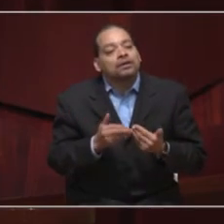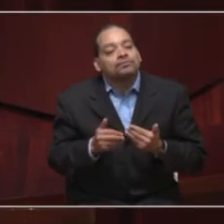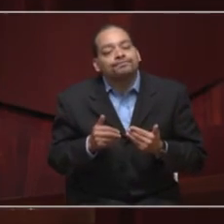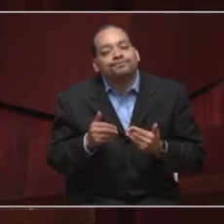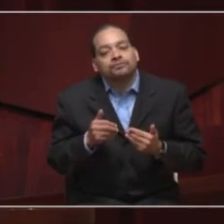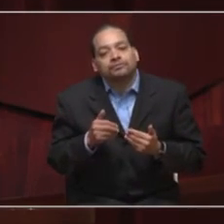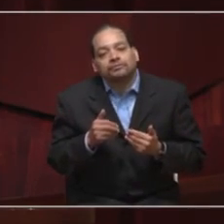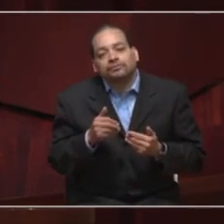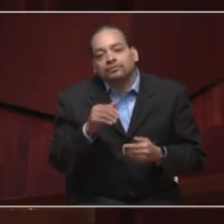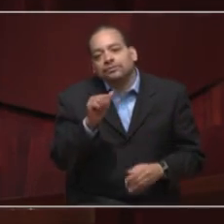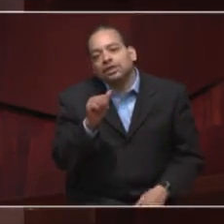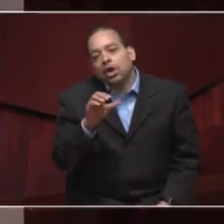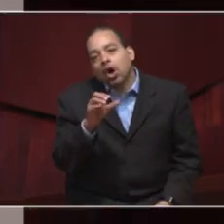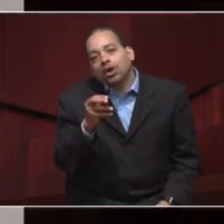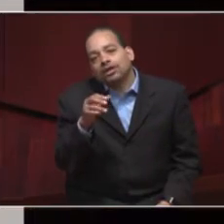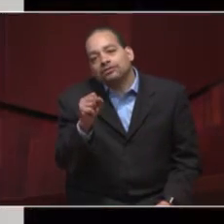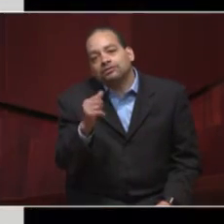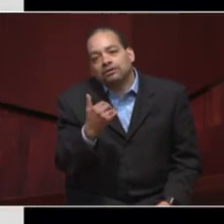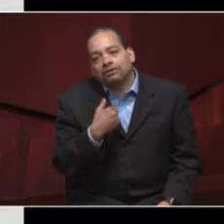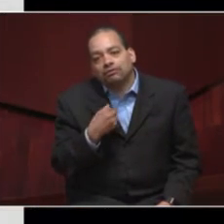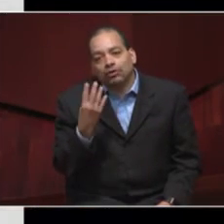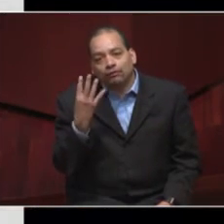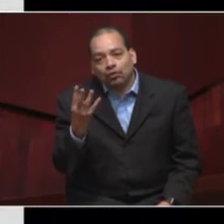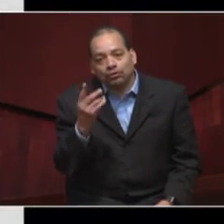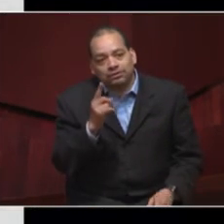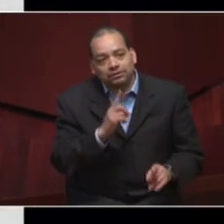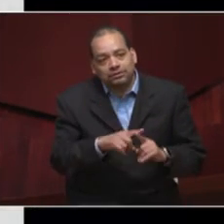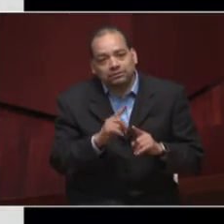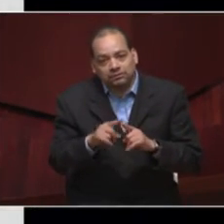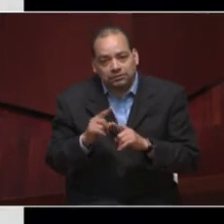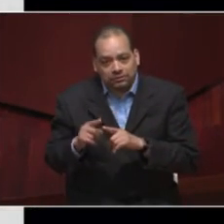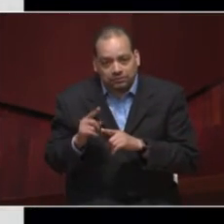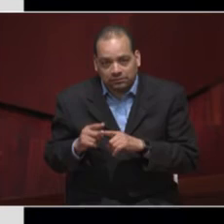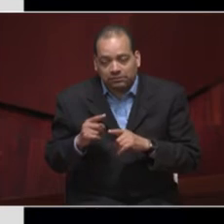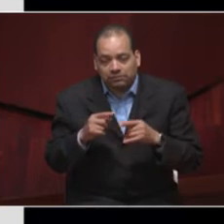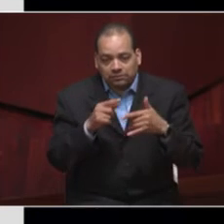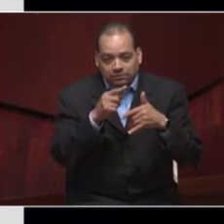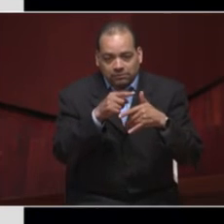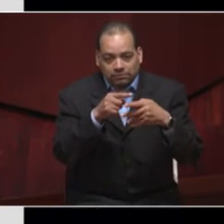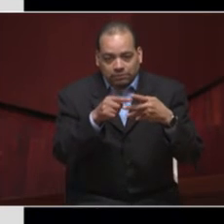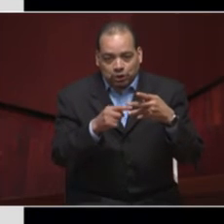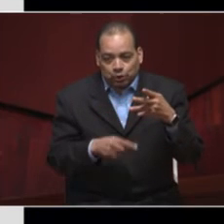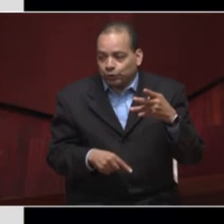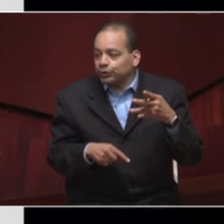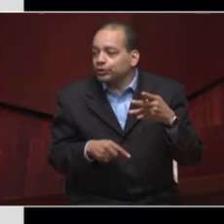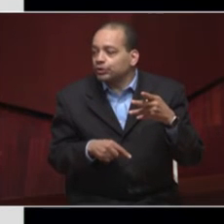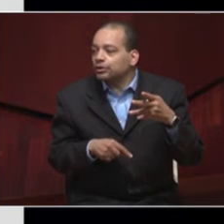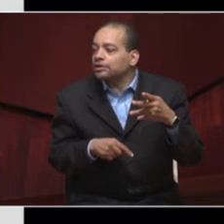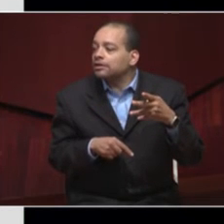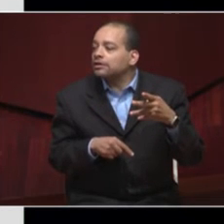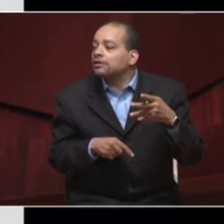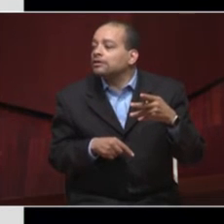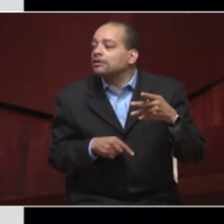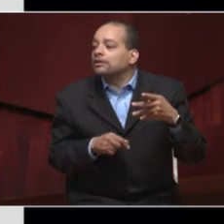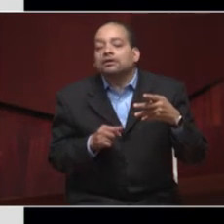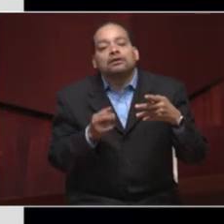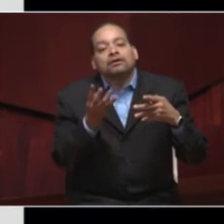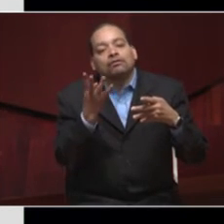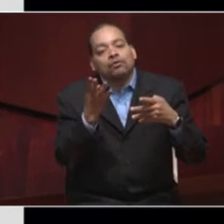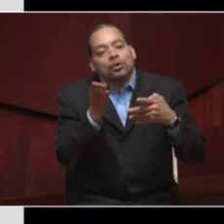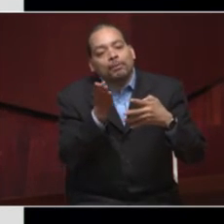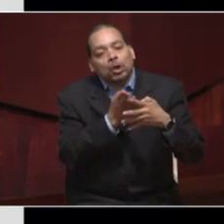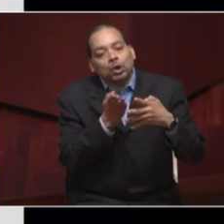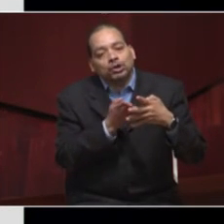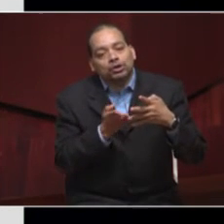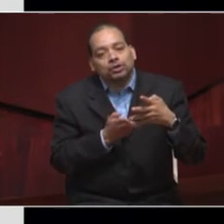ARCIS. These are the 4 pillars upon which ARCIS is built. We call them the 4 interdependent components. The first